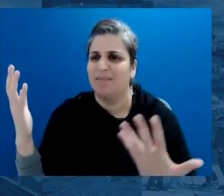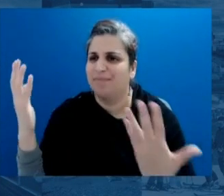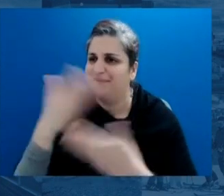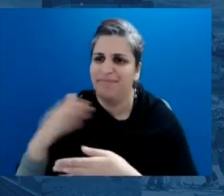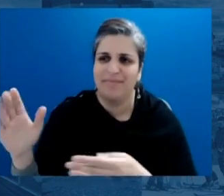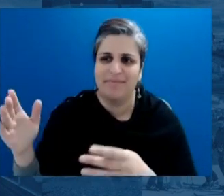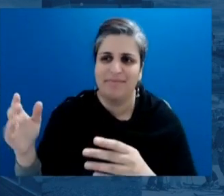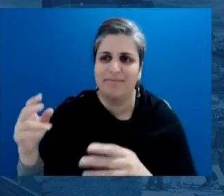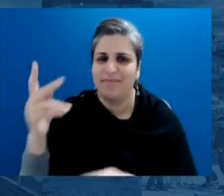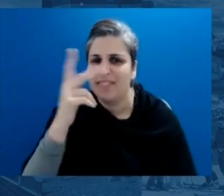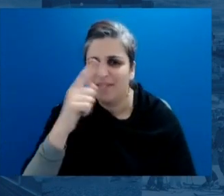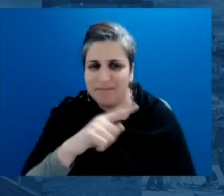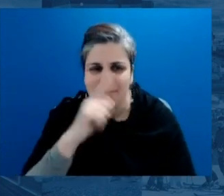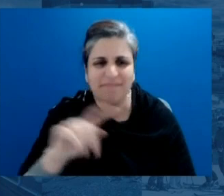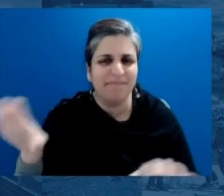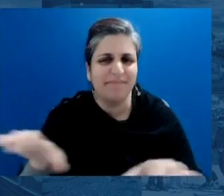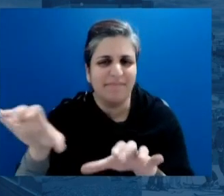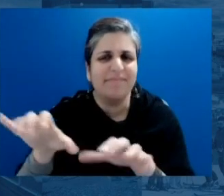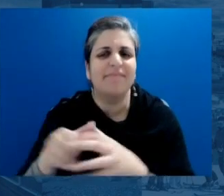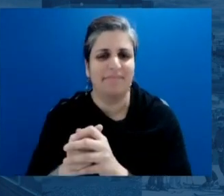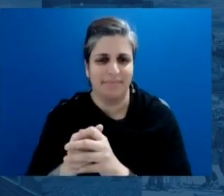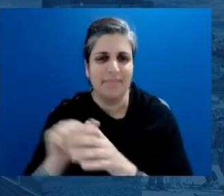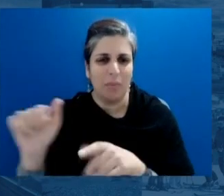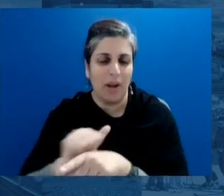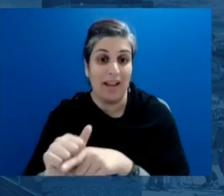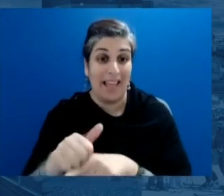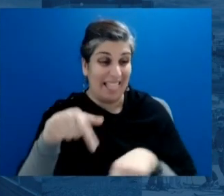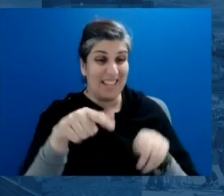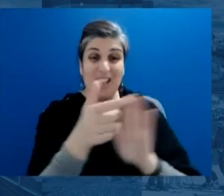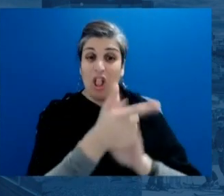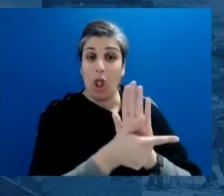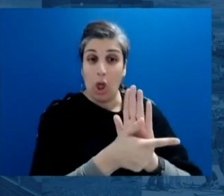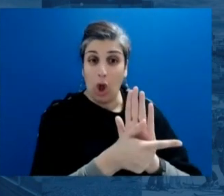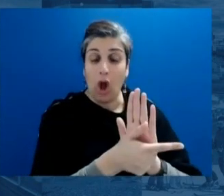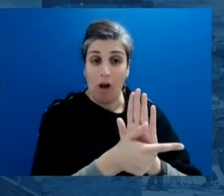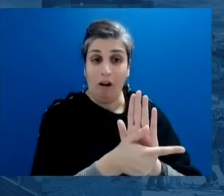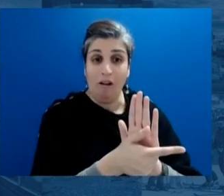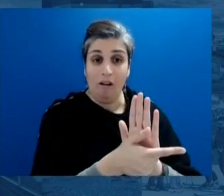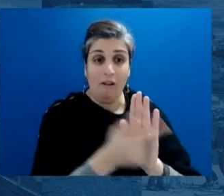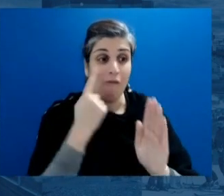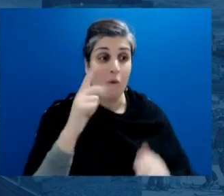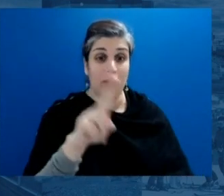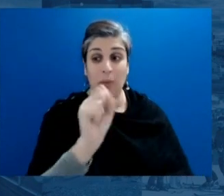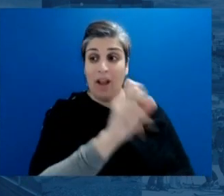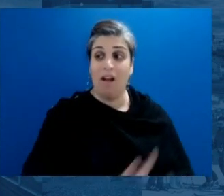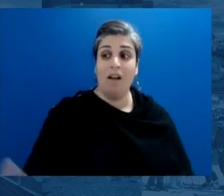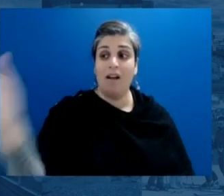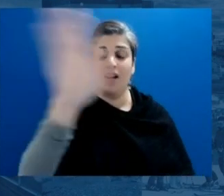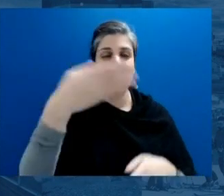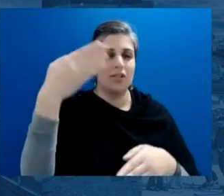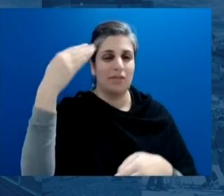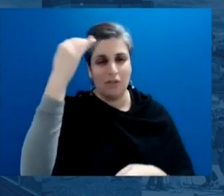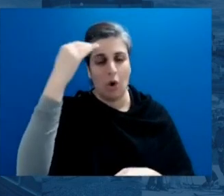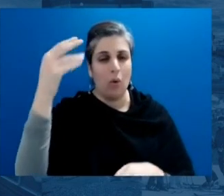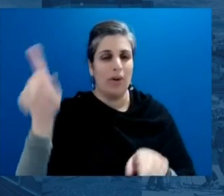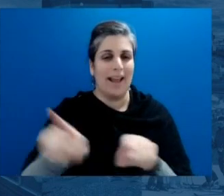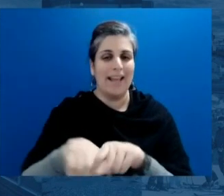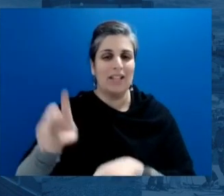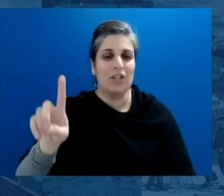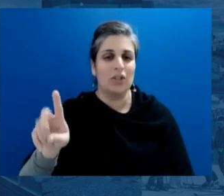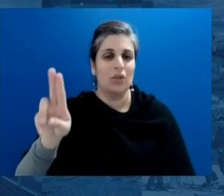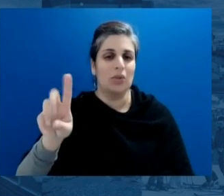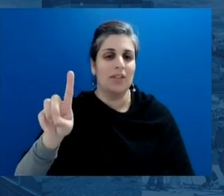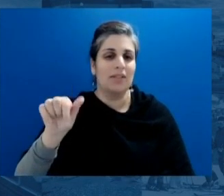essentially every state in the country. It's known as UDAP, UDAP, But New York is one of